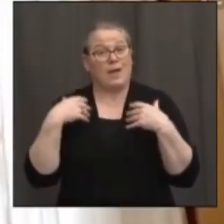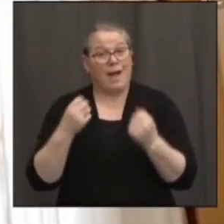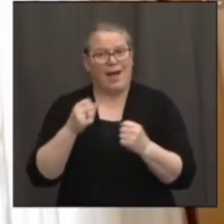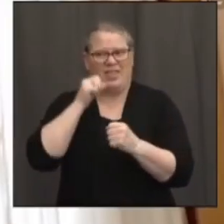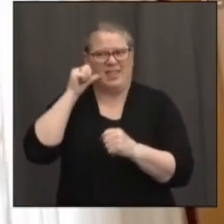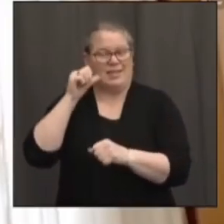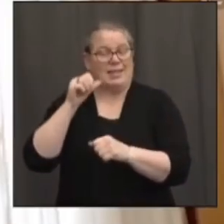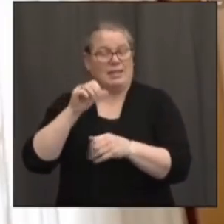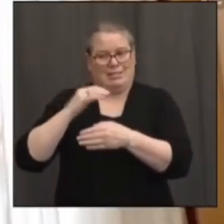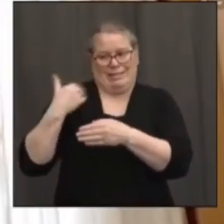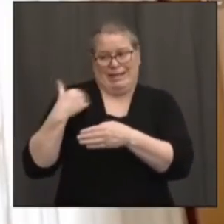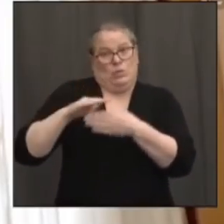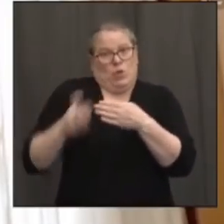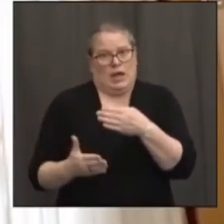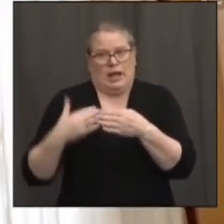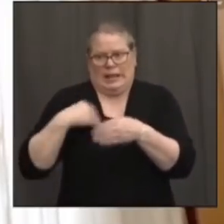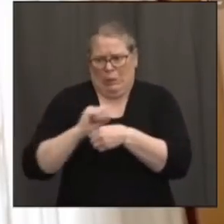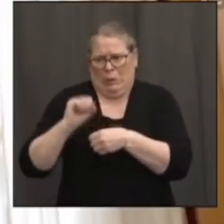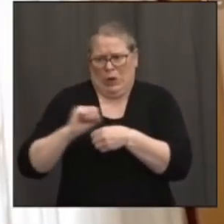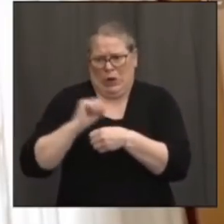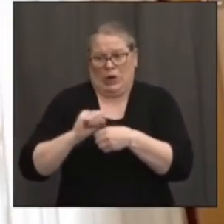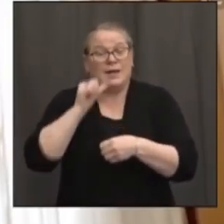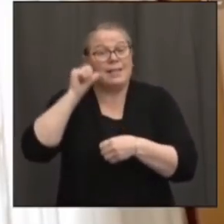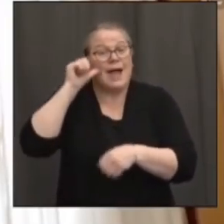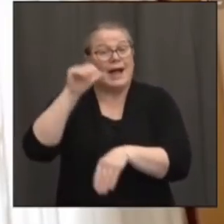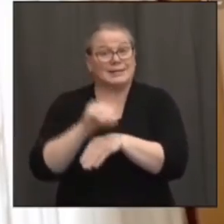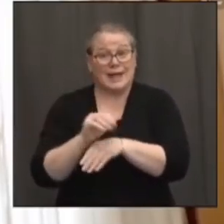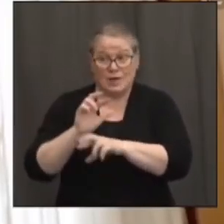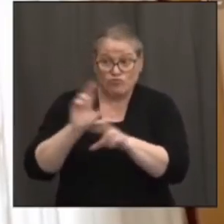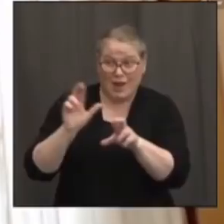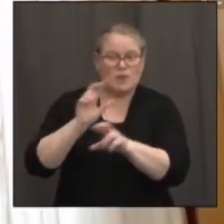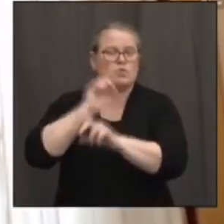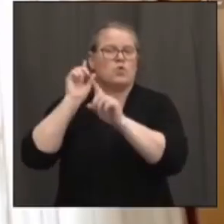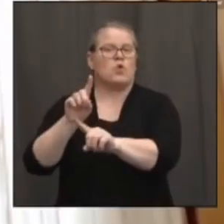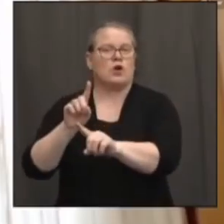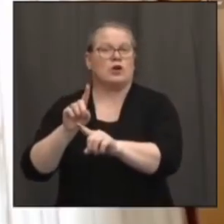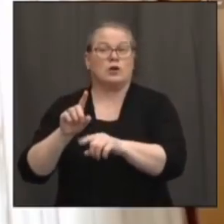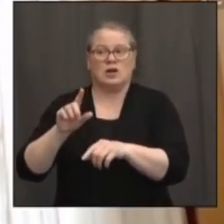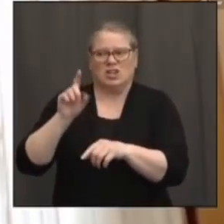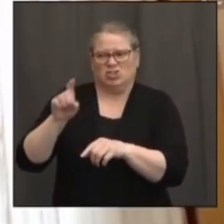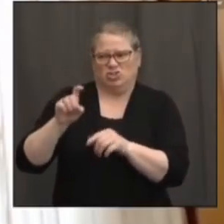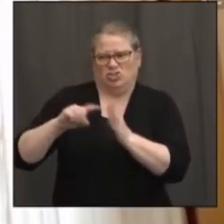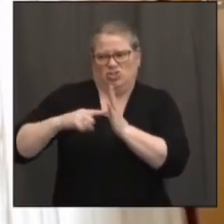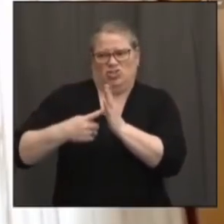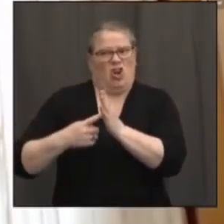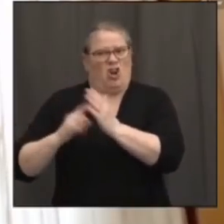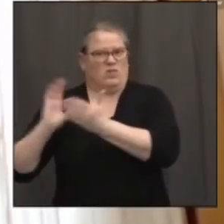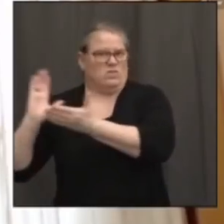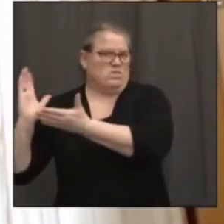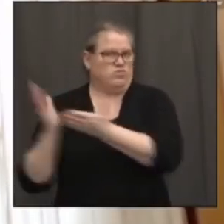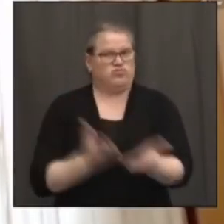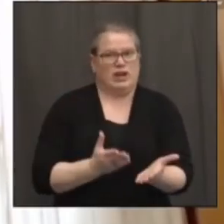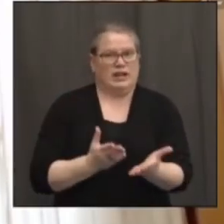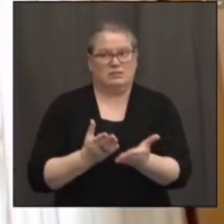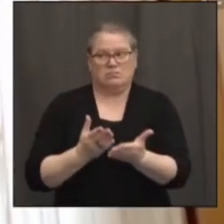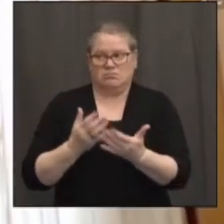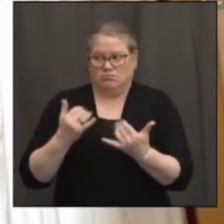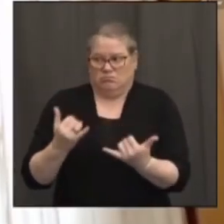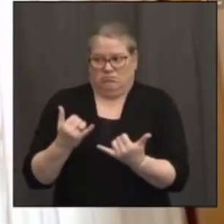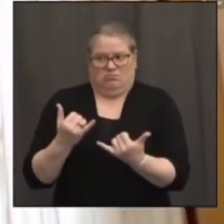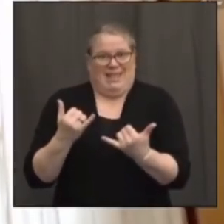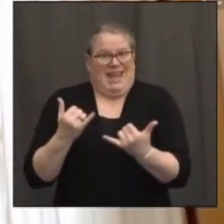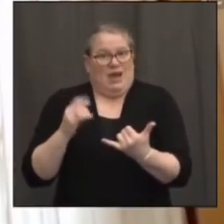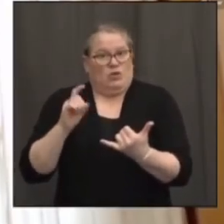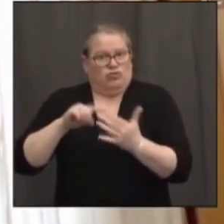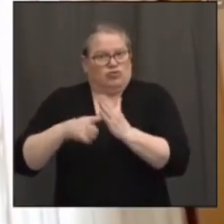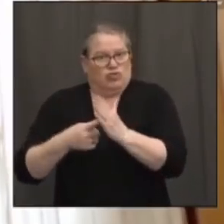be ordered. Those should be in transit as we speak. And it's actually going to enable, in many cases, us to bring forward a lot of